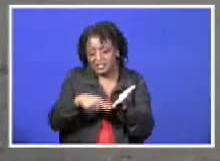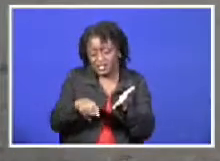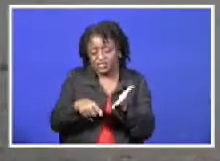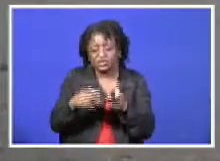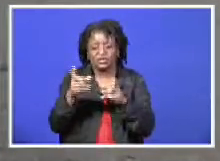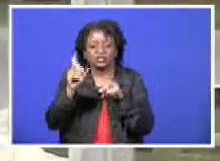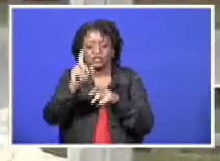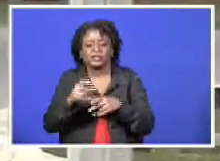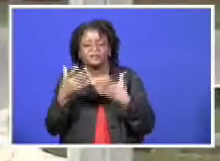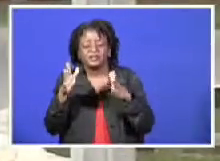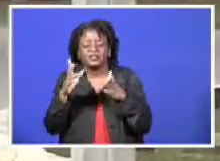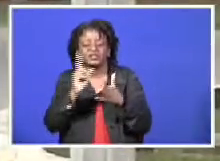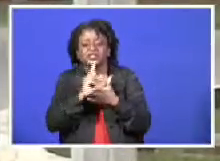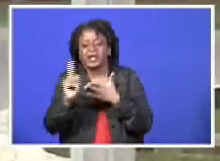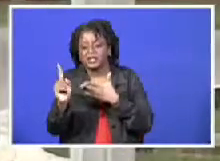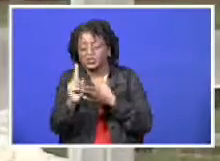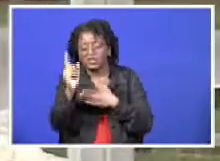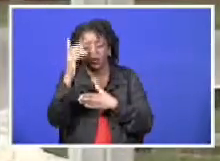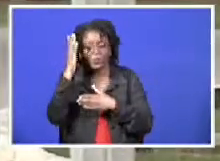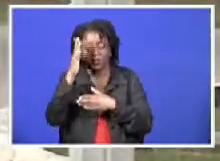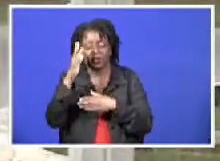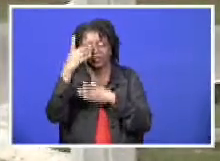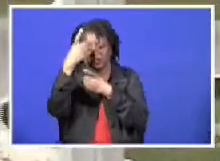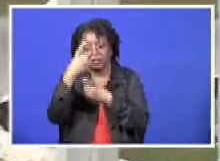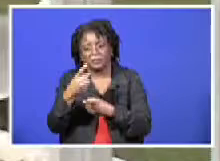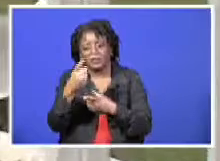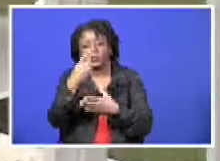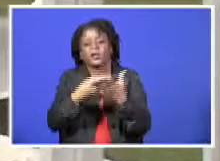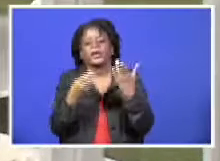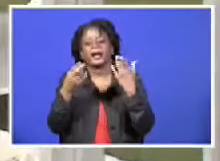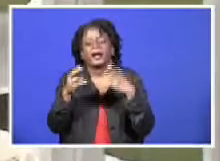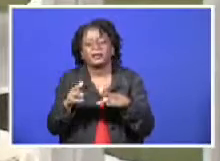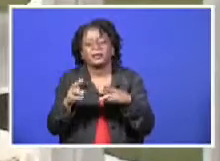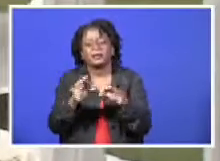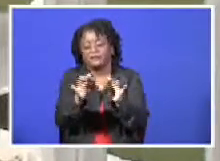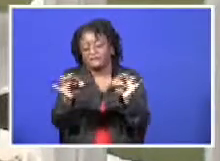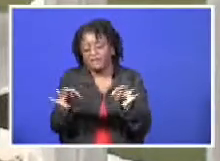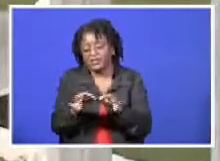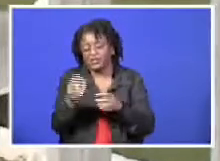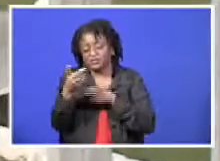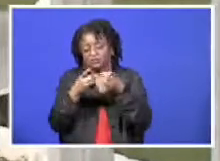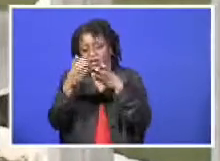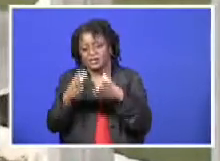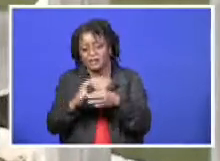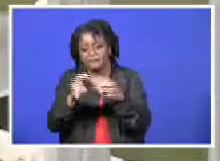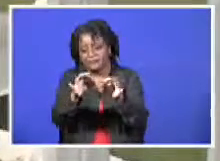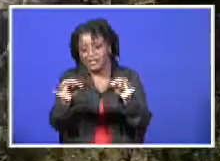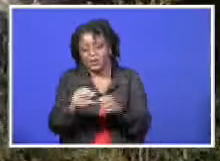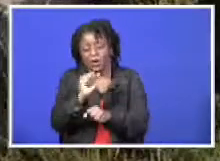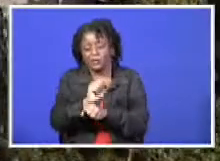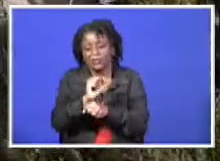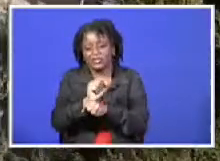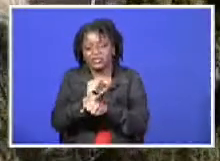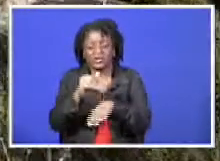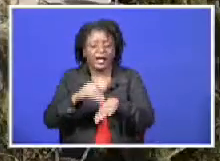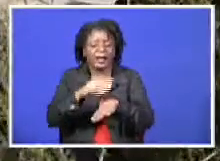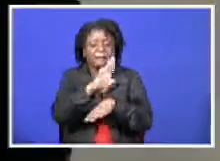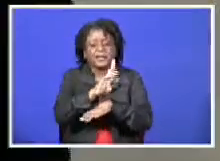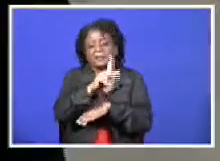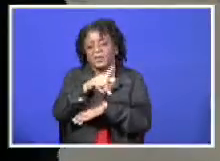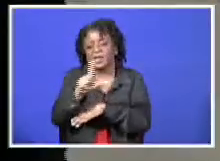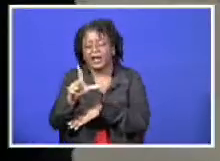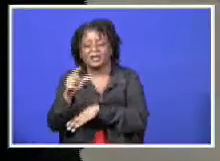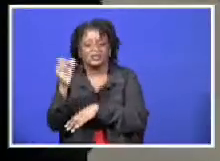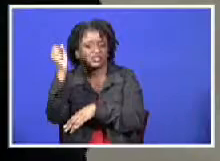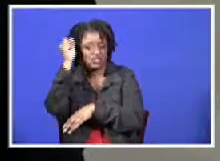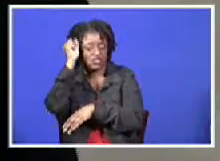week will determine exactly what happened. Here's Director of Field Operations at BPL, Sterling Moss. It's important that we